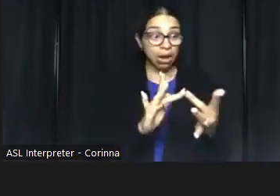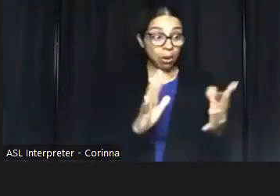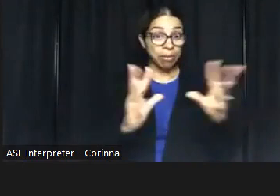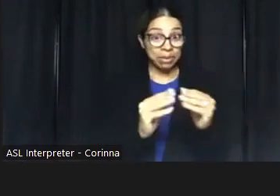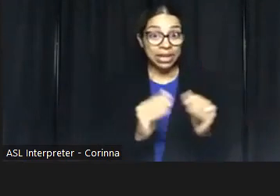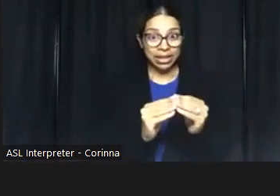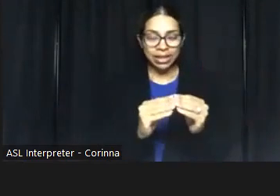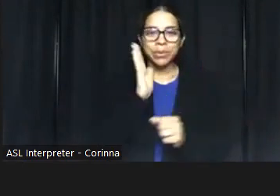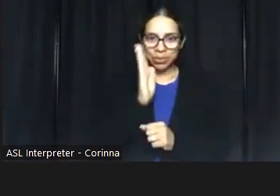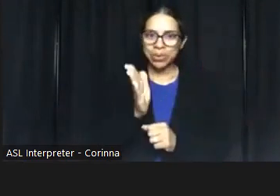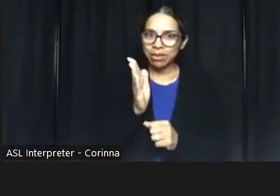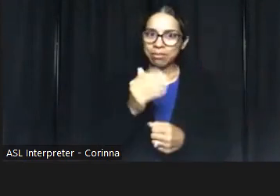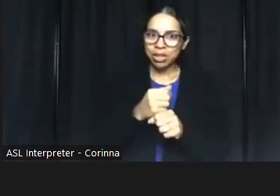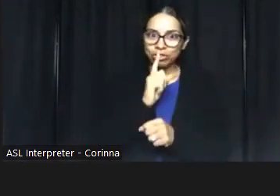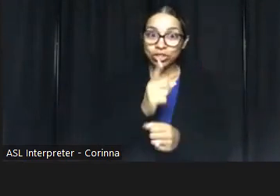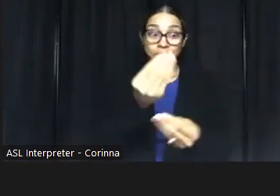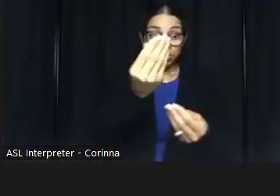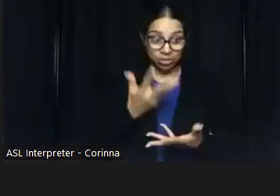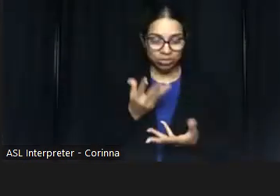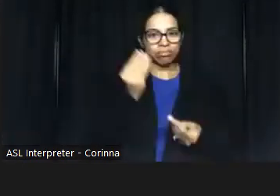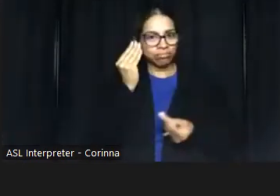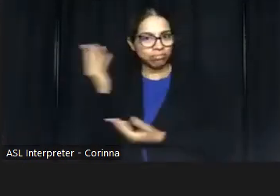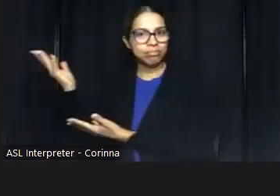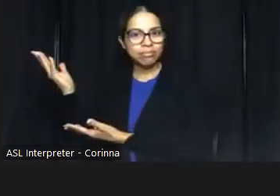And I am going to reshare my screen.